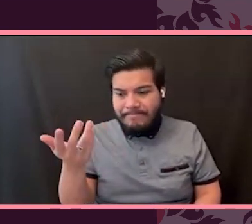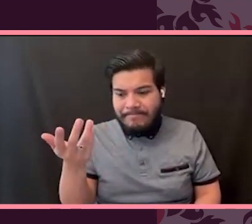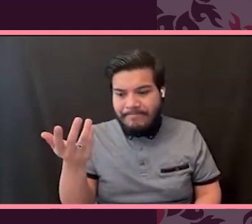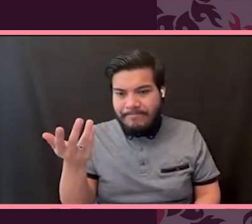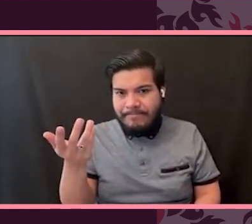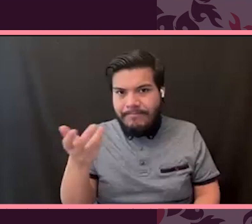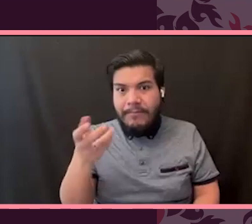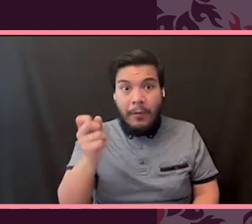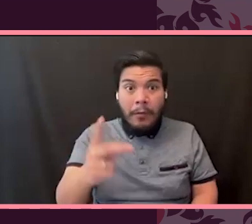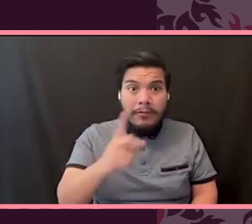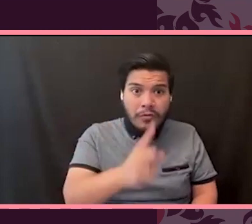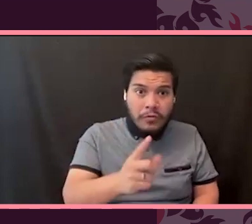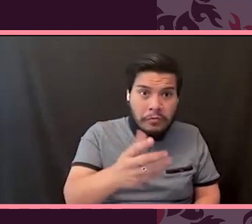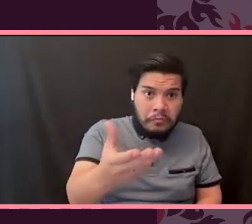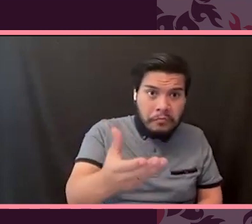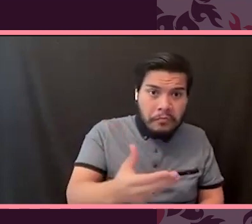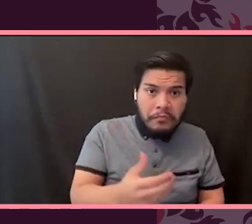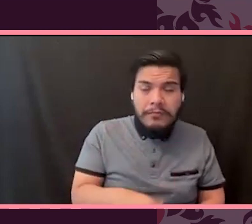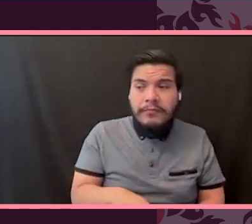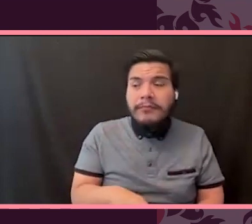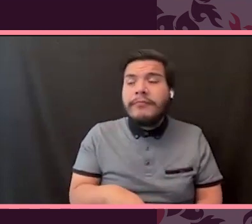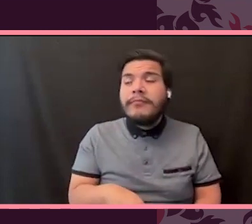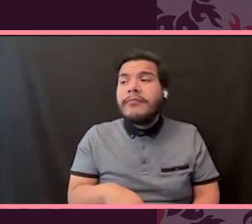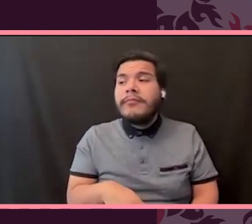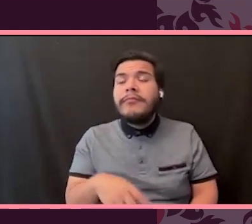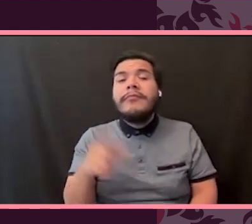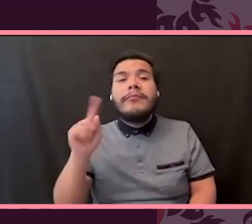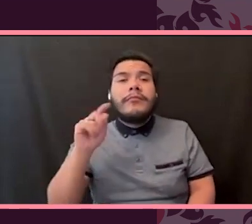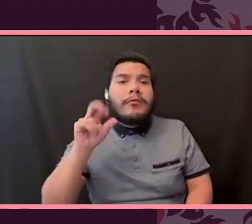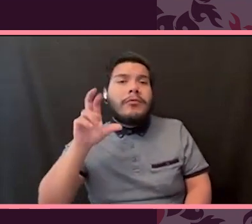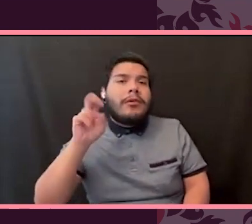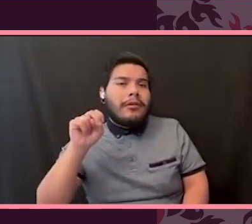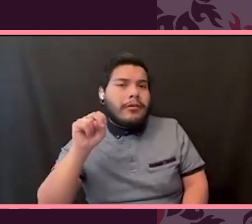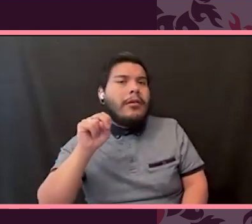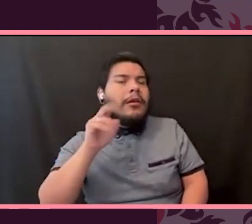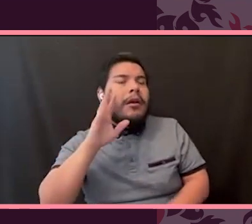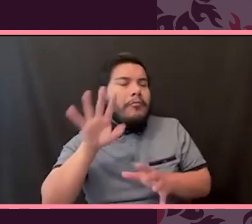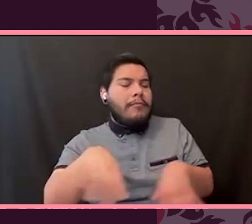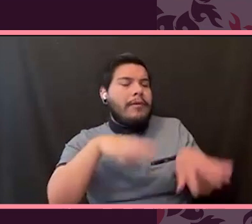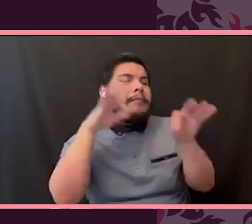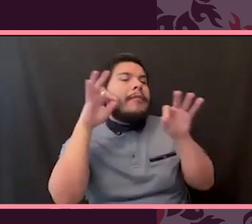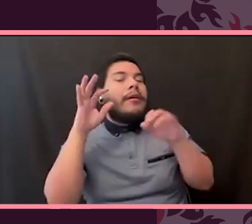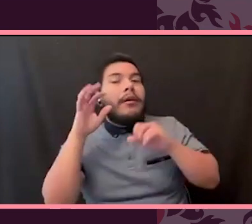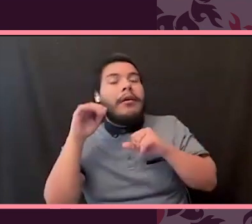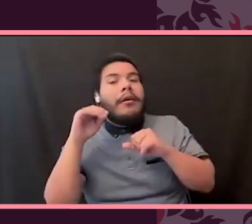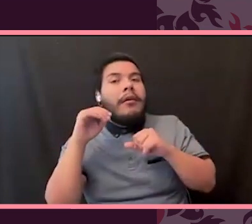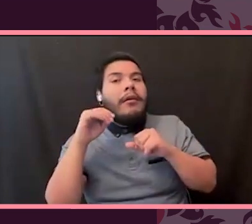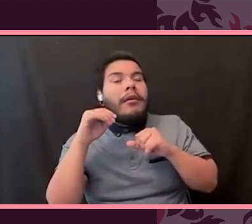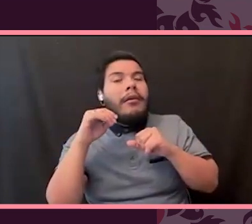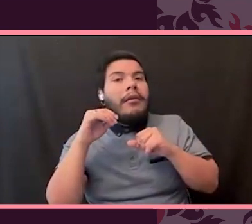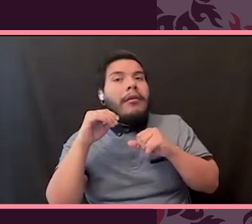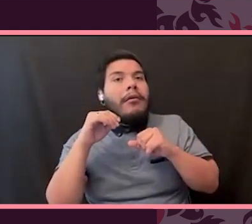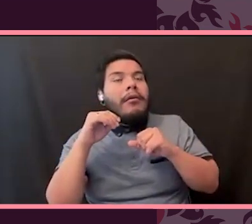Okay, yeah, go ahead. From what I'm going to pick up from what this is